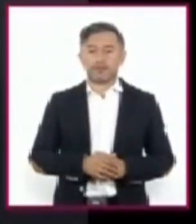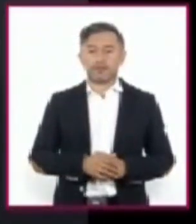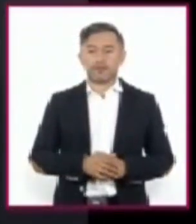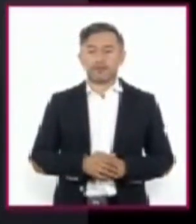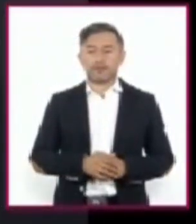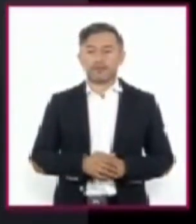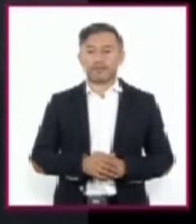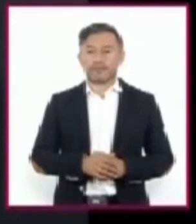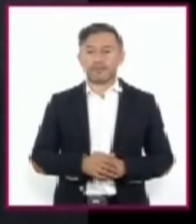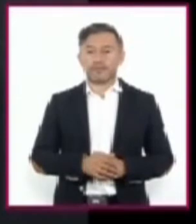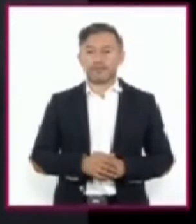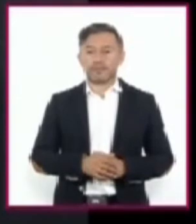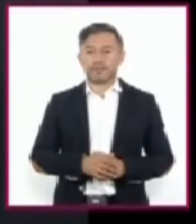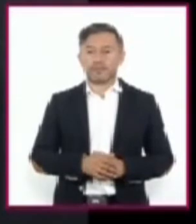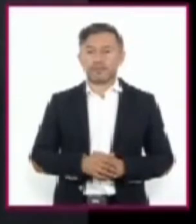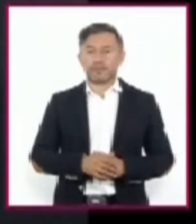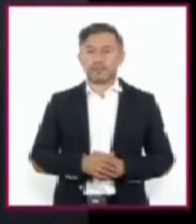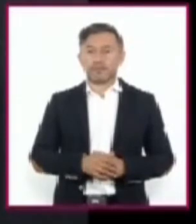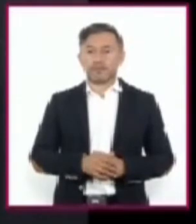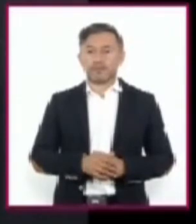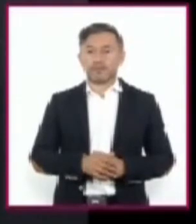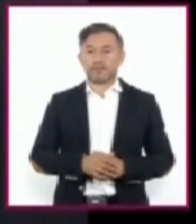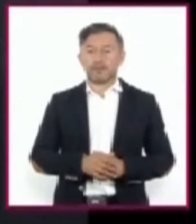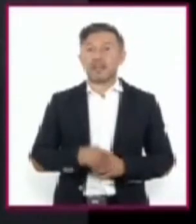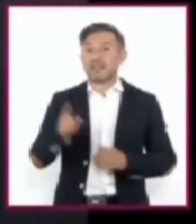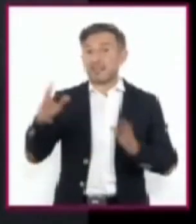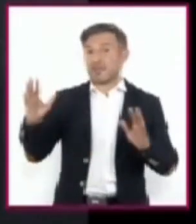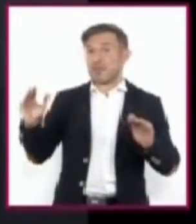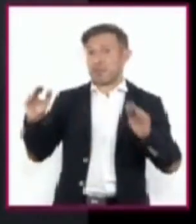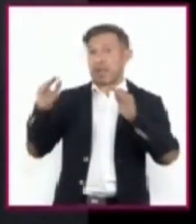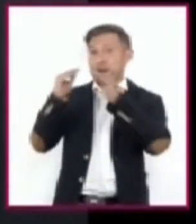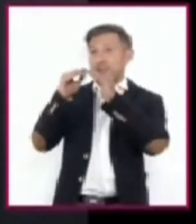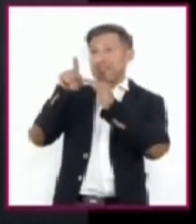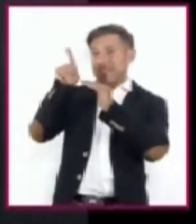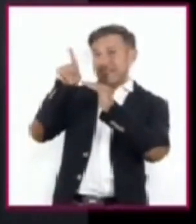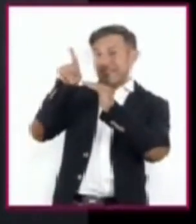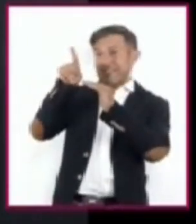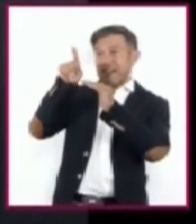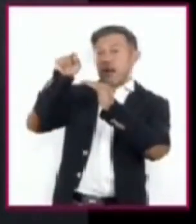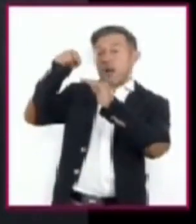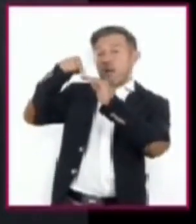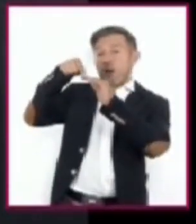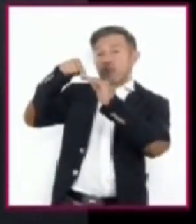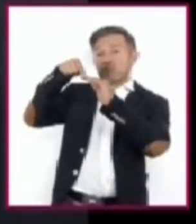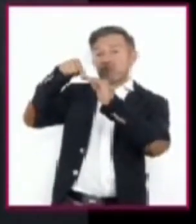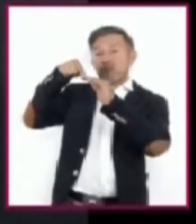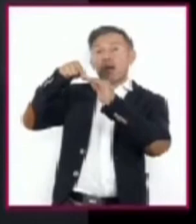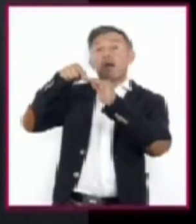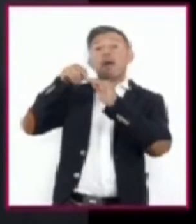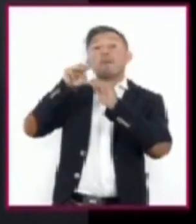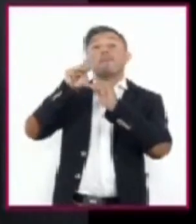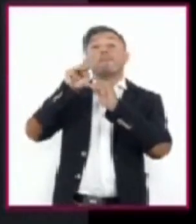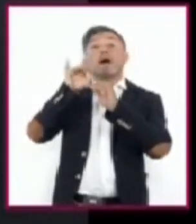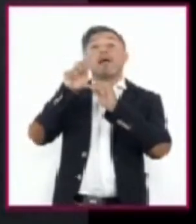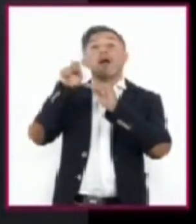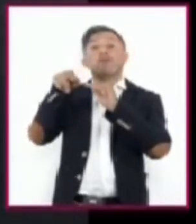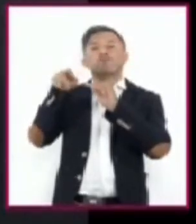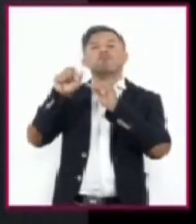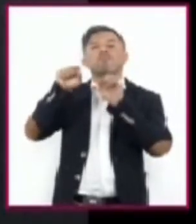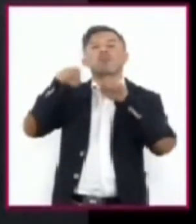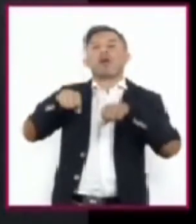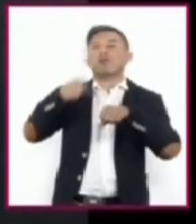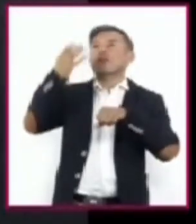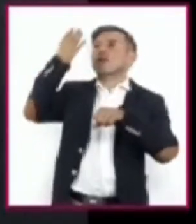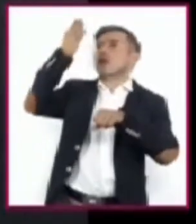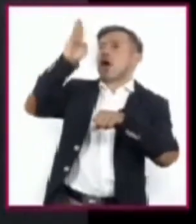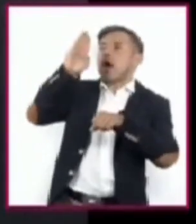From the top of the pyramid, the Mayans could talk to the gods. They could talk to